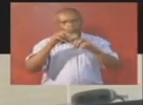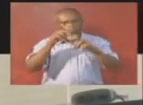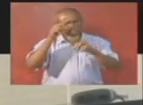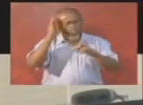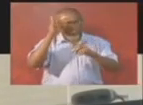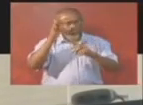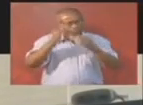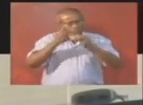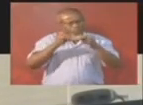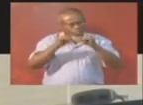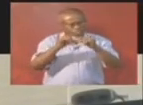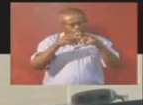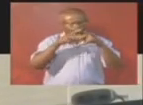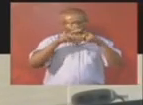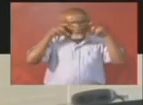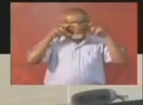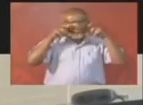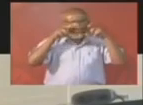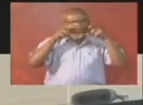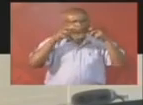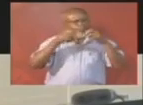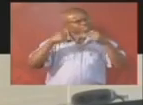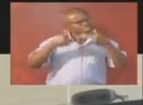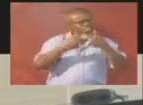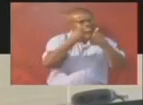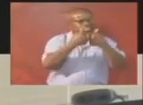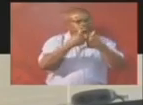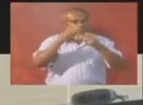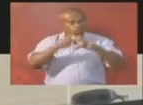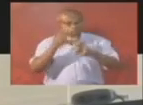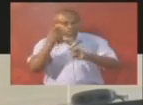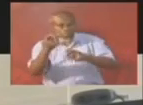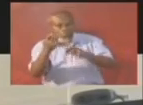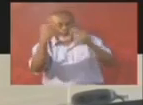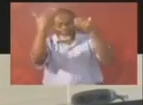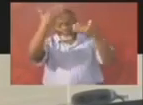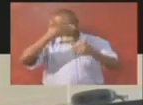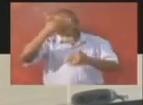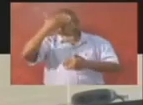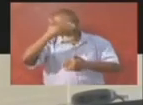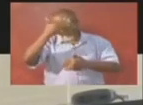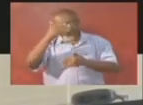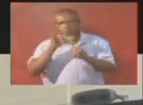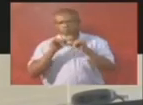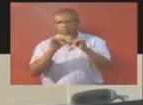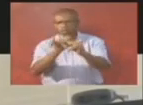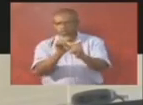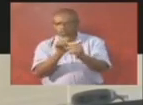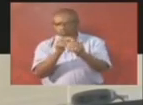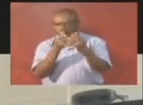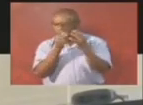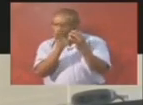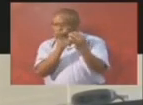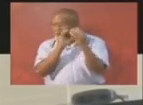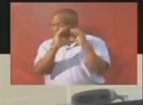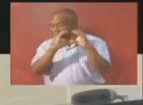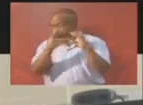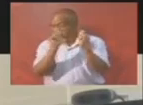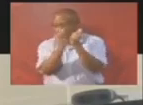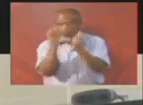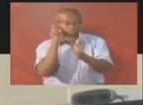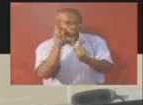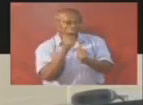because, they have to use full facial recognition as they communicate with the deaf community. What